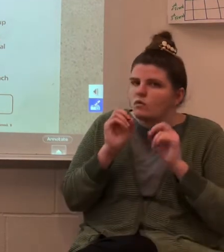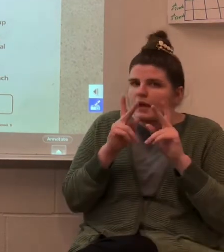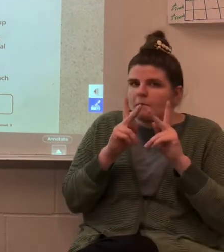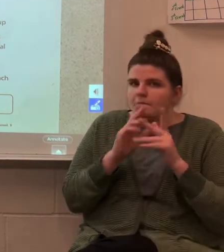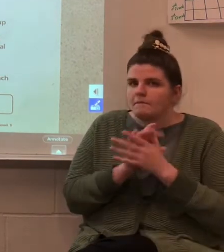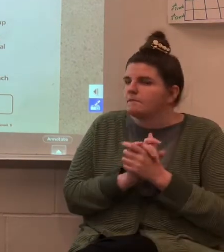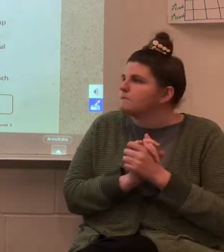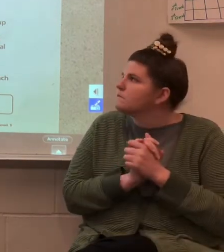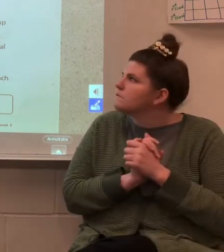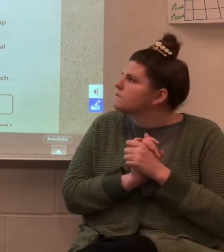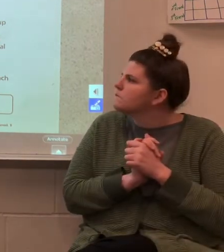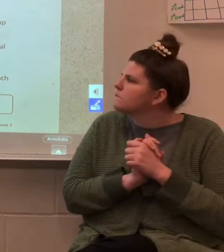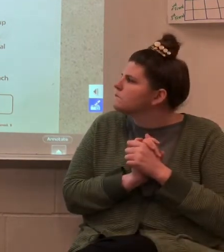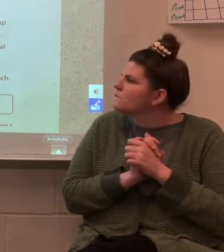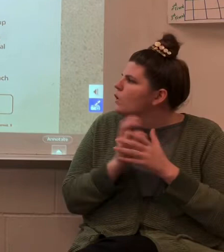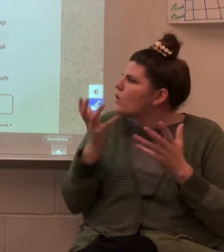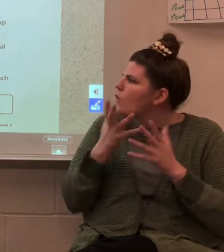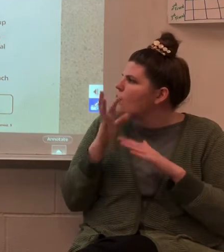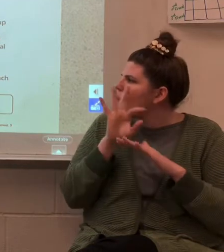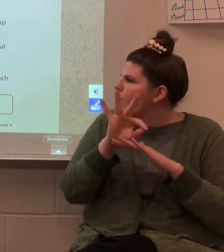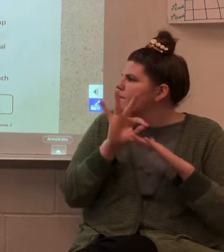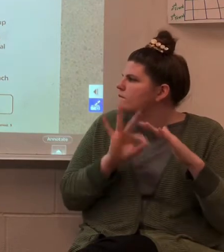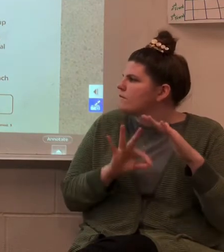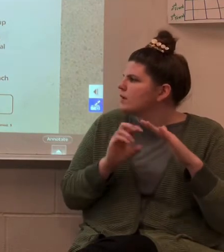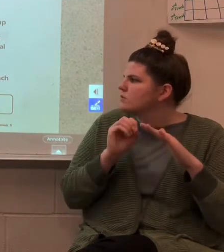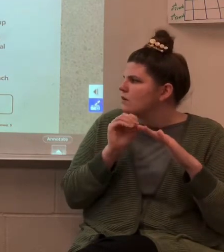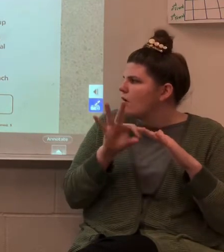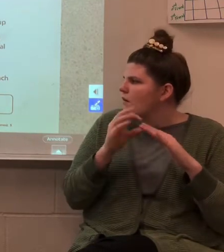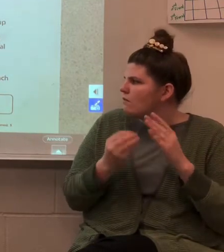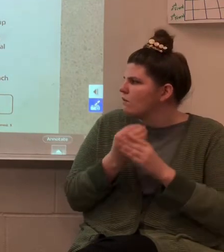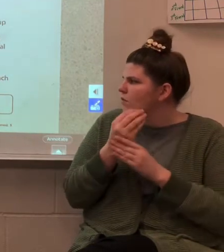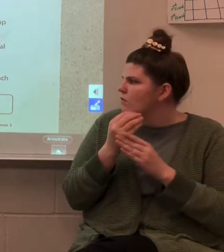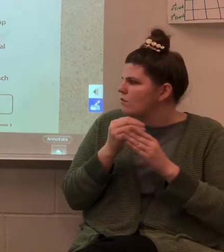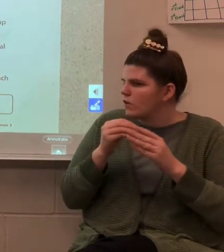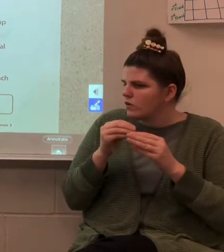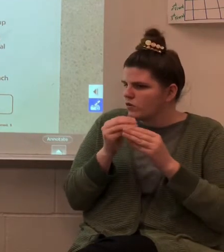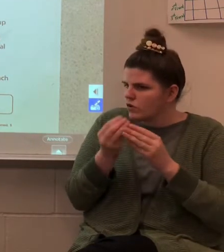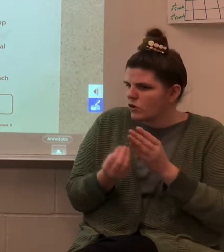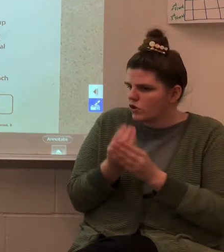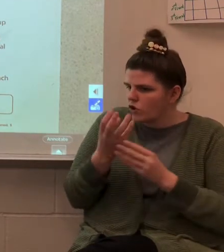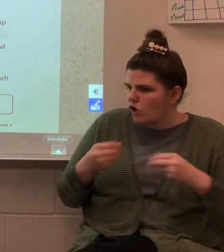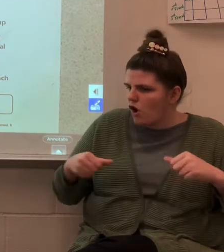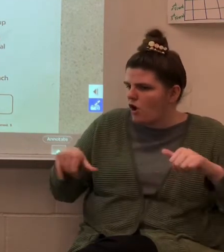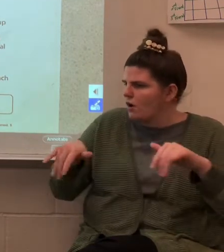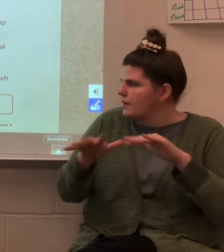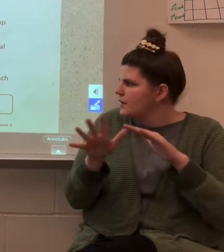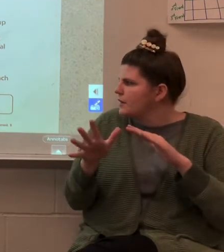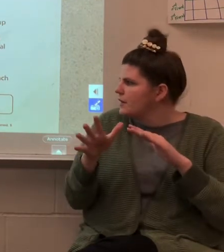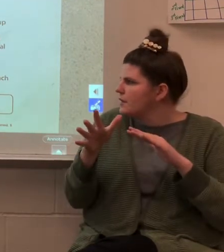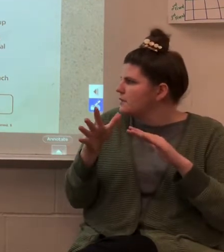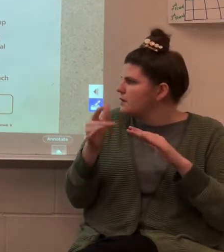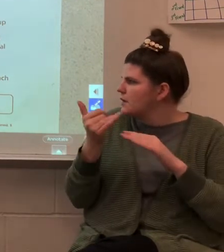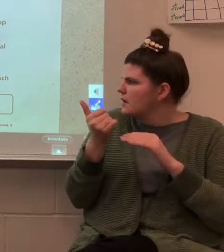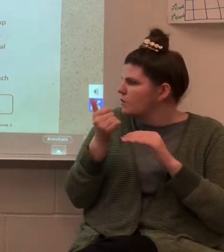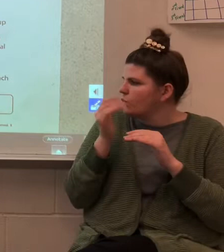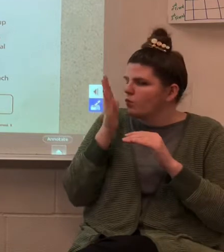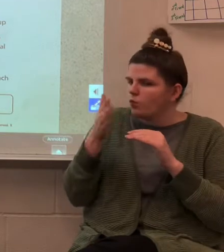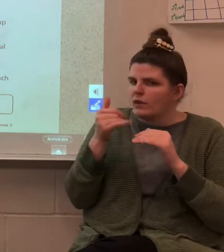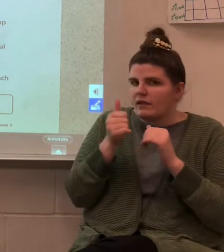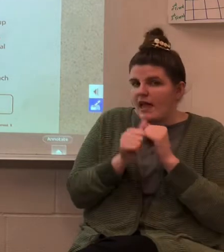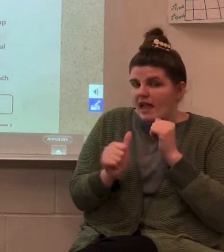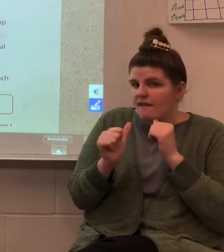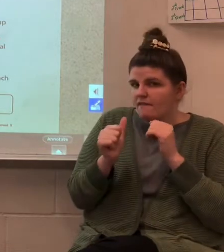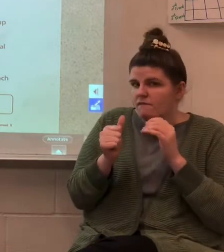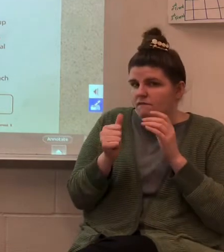right. What fraction of the garden will each bean plant take up? So each bean plant will